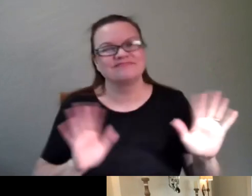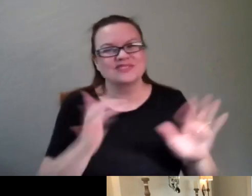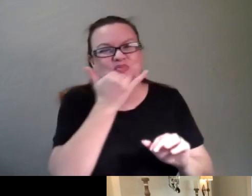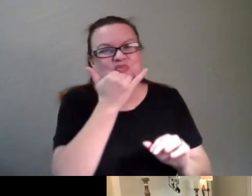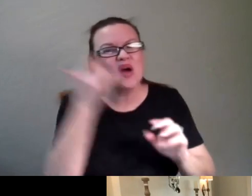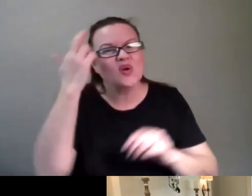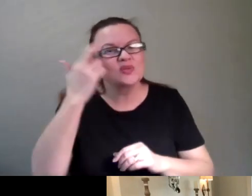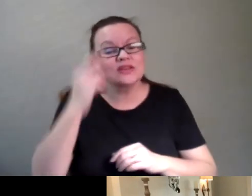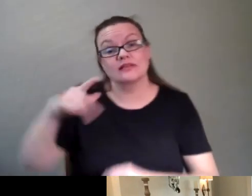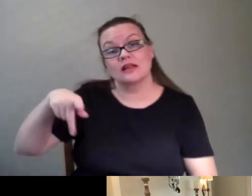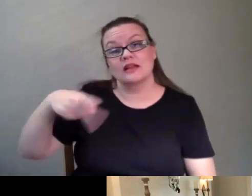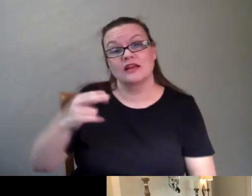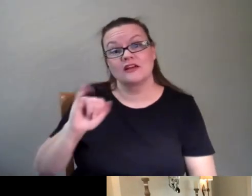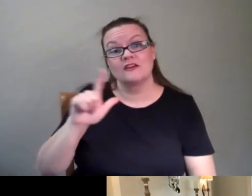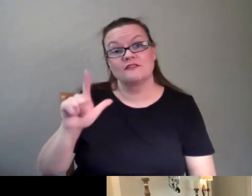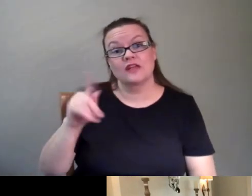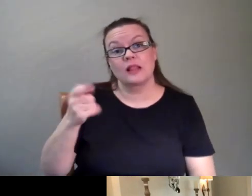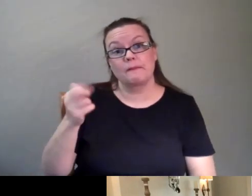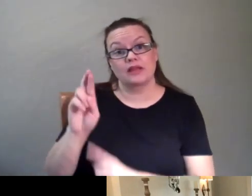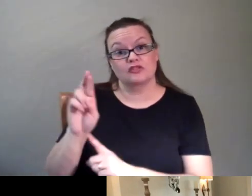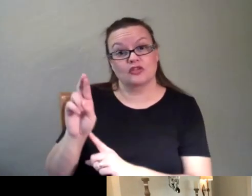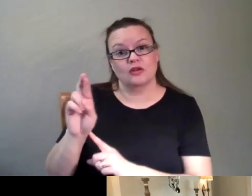to, as George Washington said to